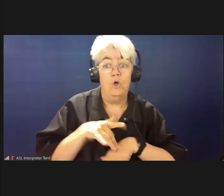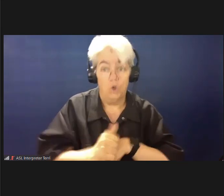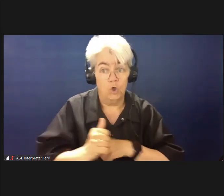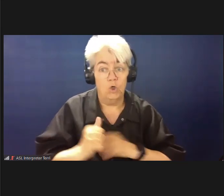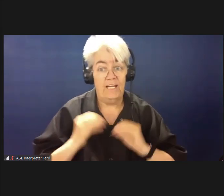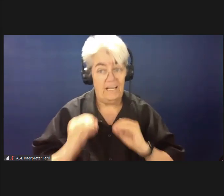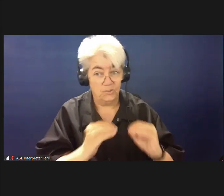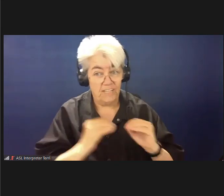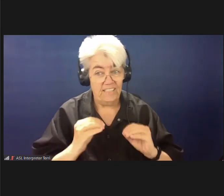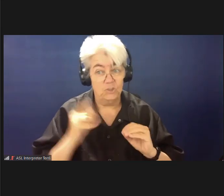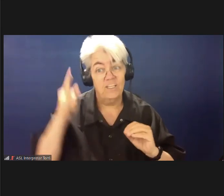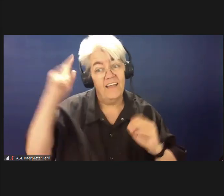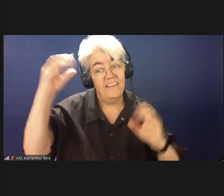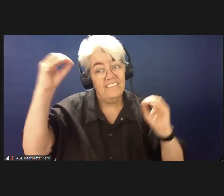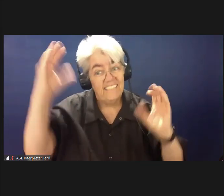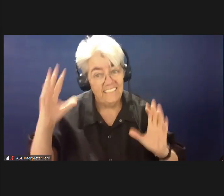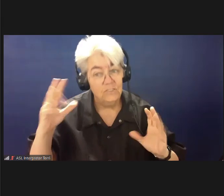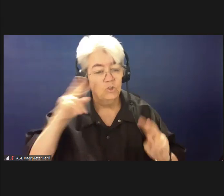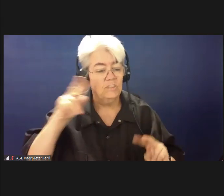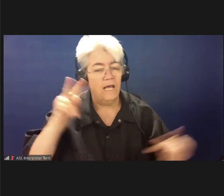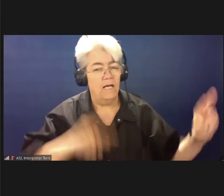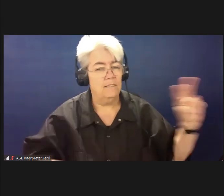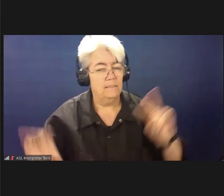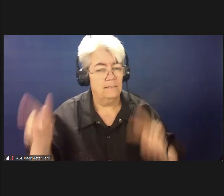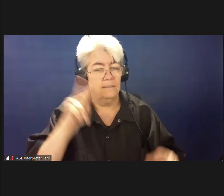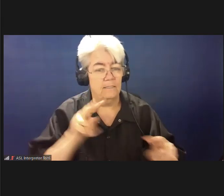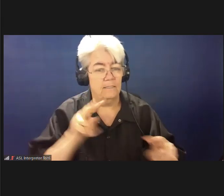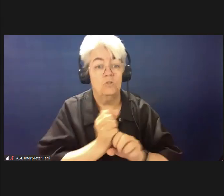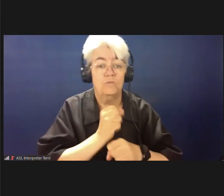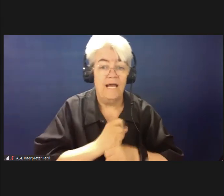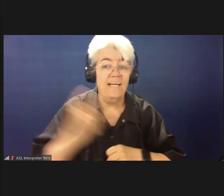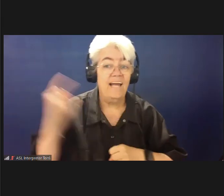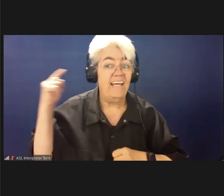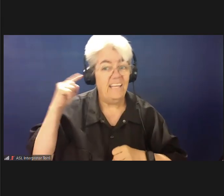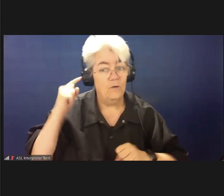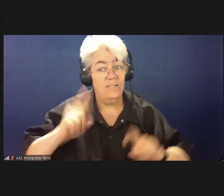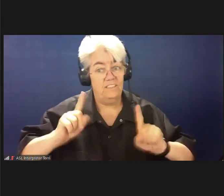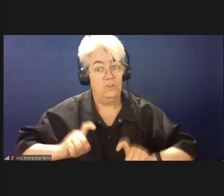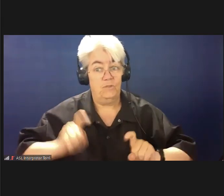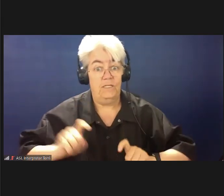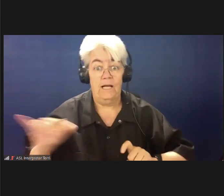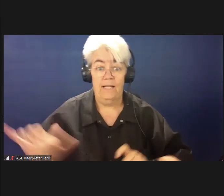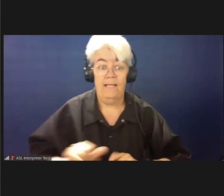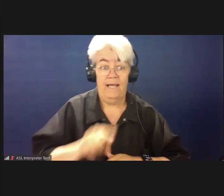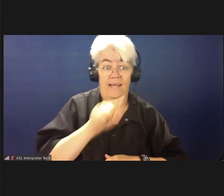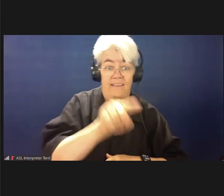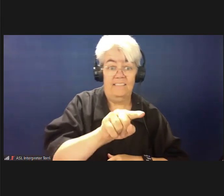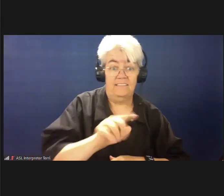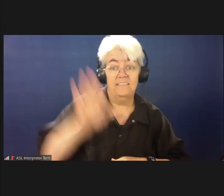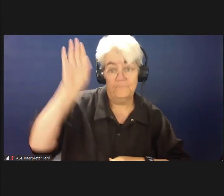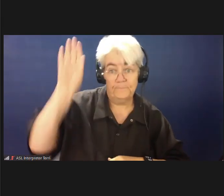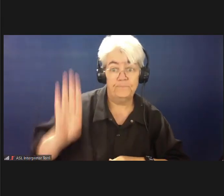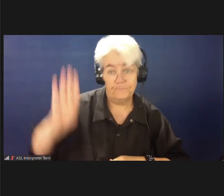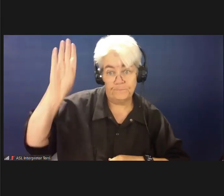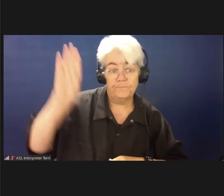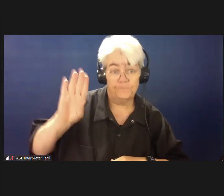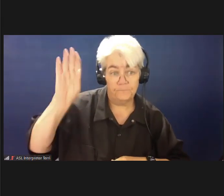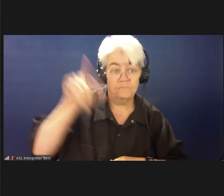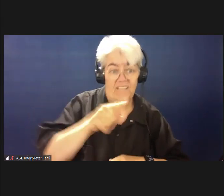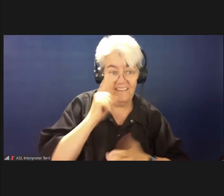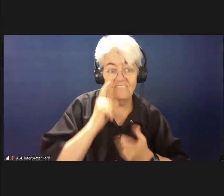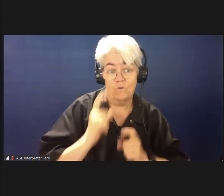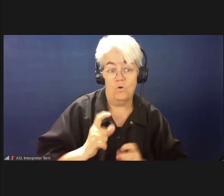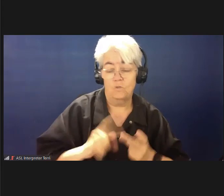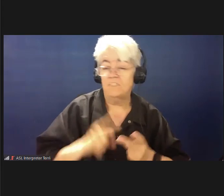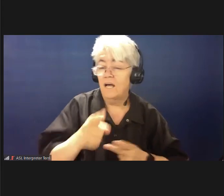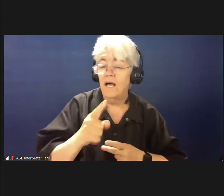trained to conduct evidence-based hearing screening, just like you see here in these photos. And the ultimate outcome of a